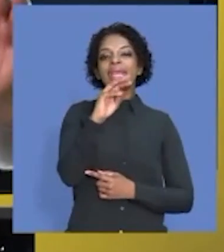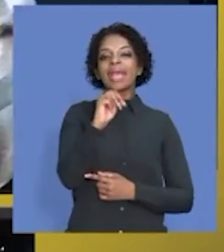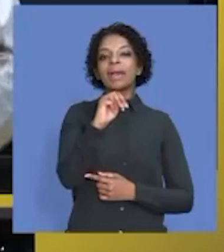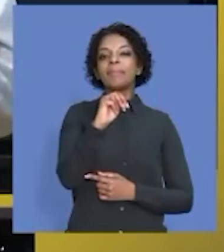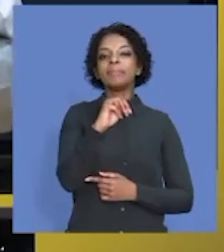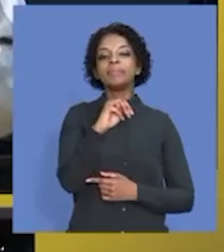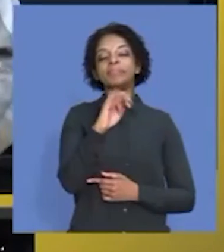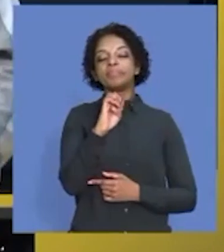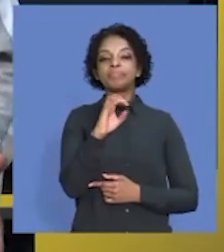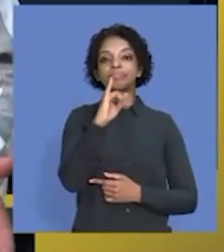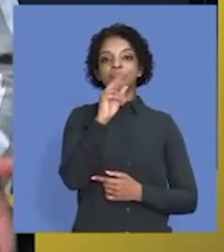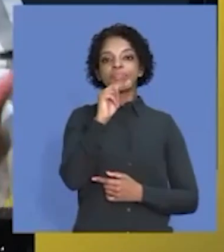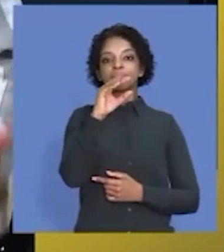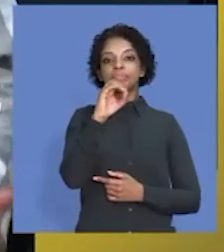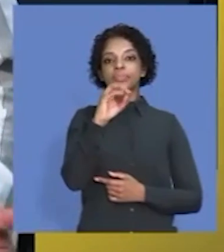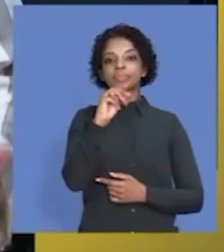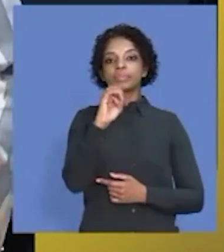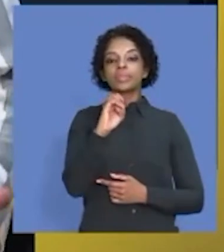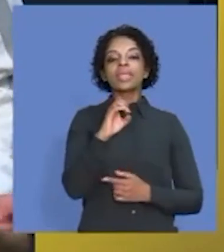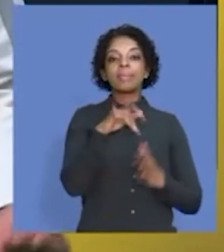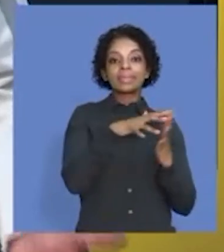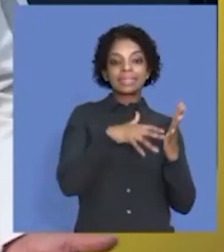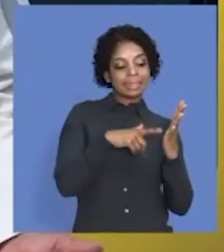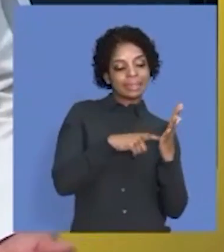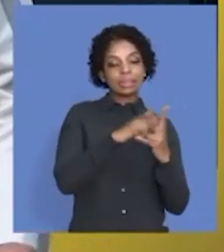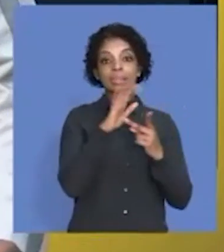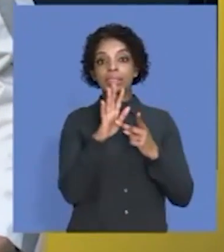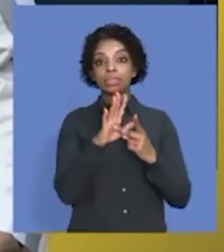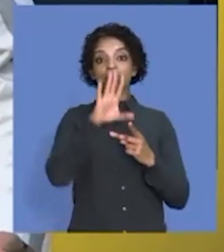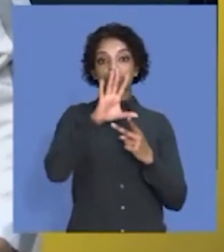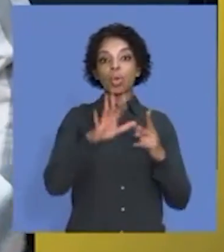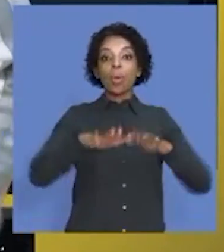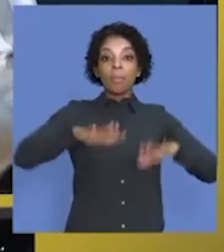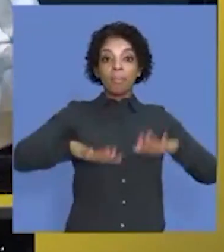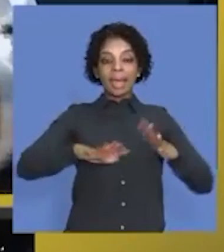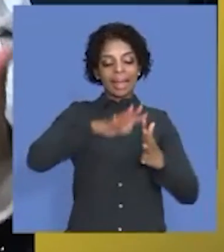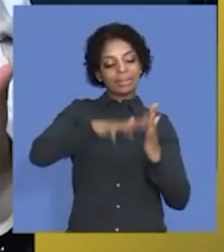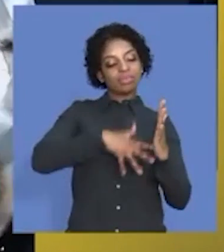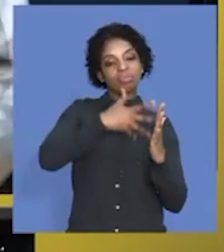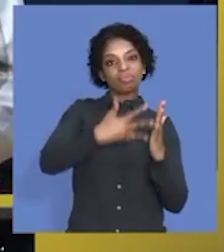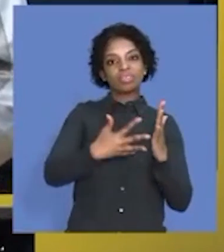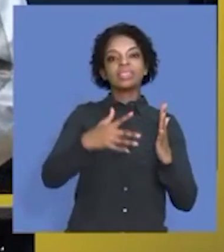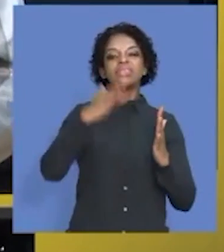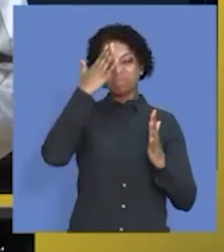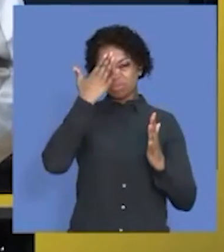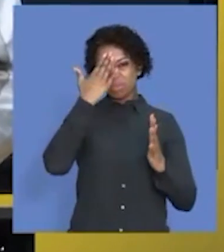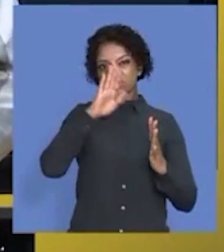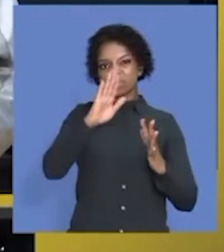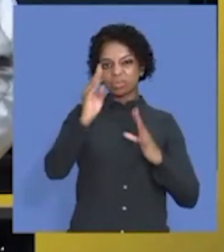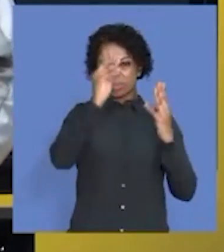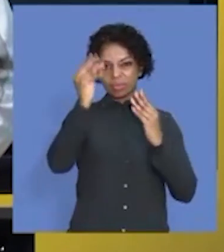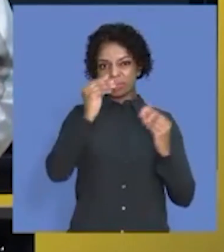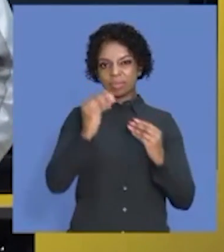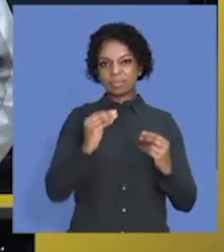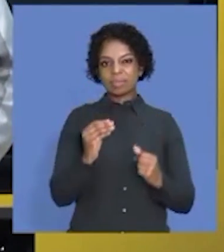statement, also known as your statement of comprehensive income, and also in your balance sheet, known as your statement